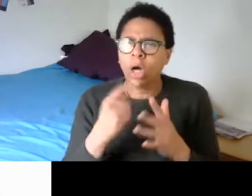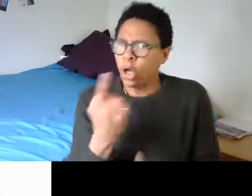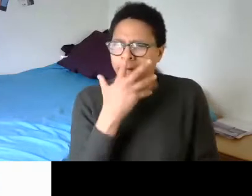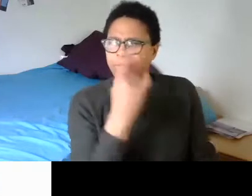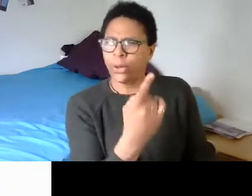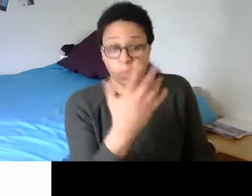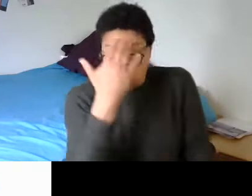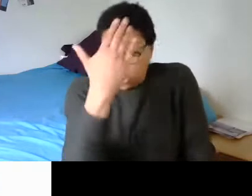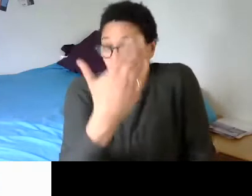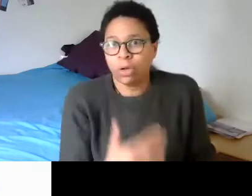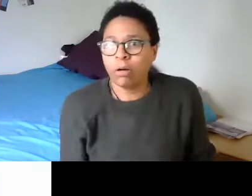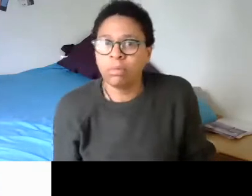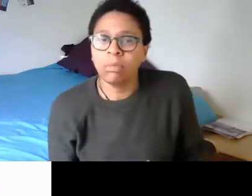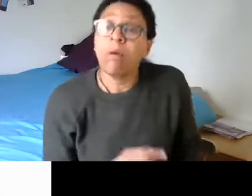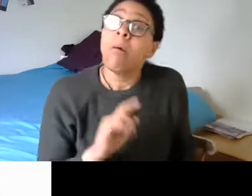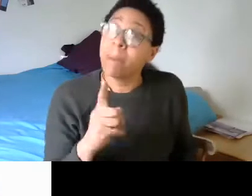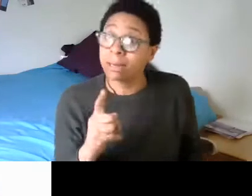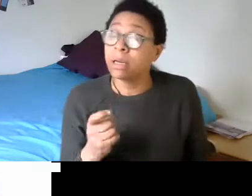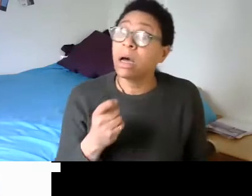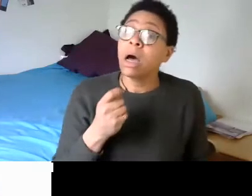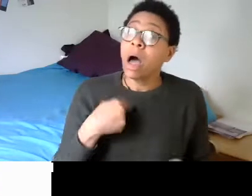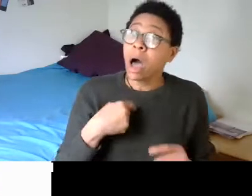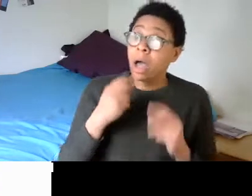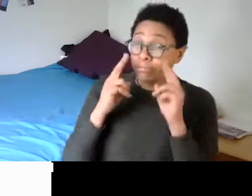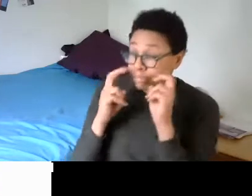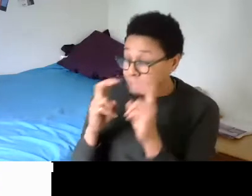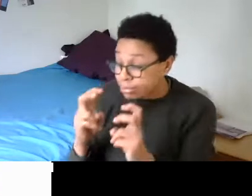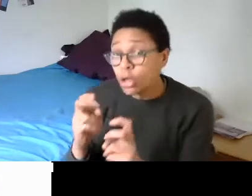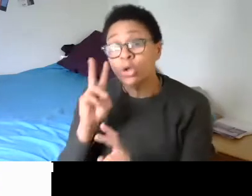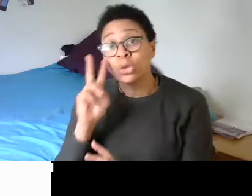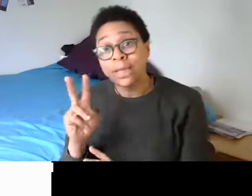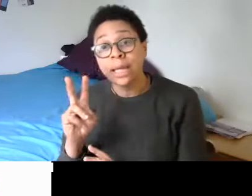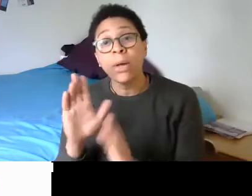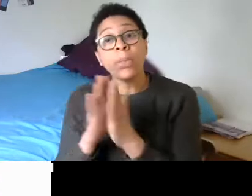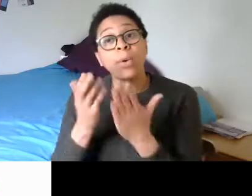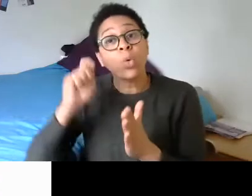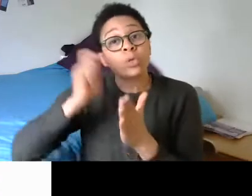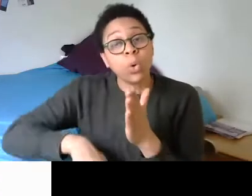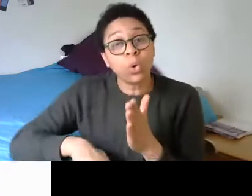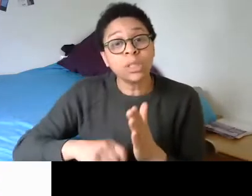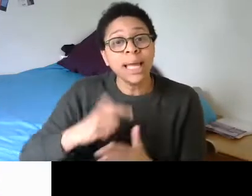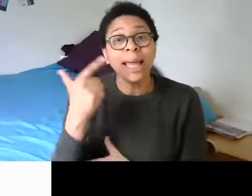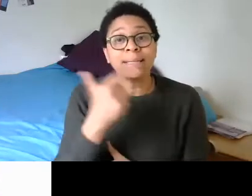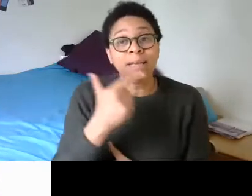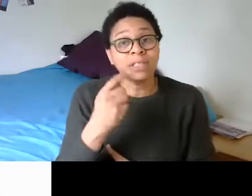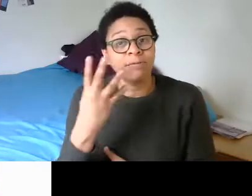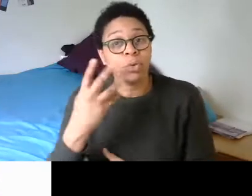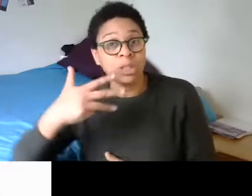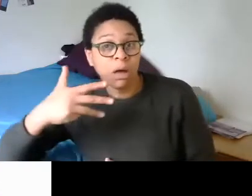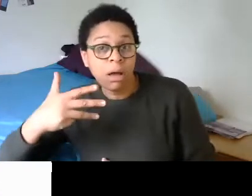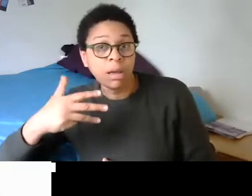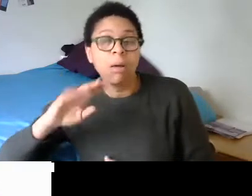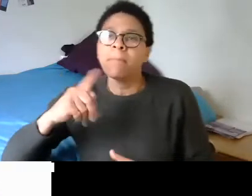was able to find that the book was bought from a bookshop in Cambridge in August in 1929. But unfortunately, after that,